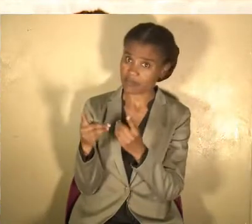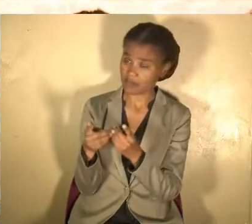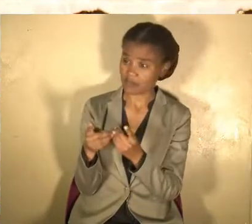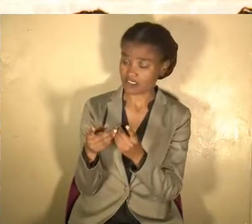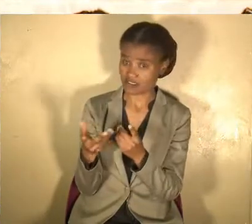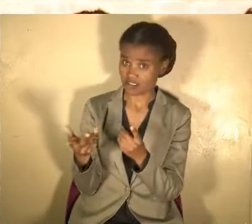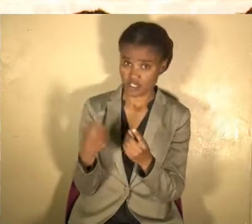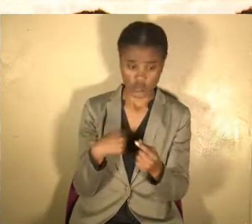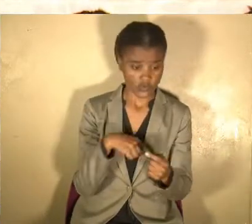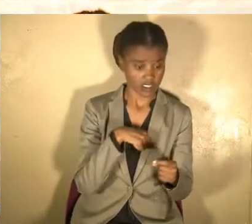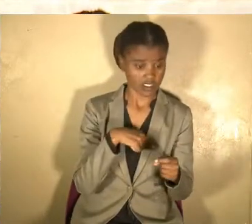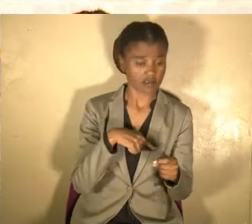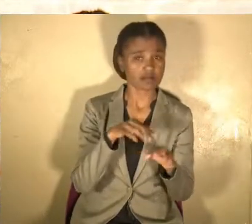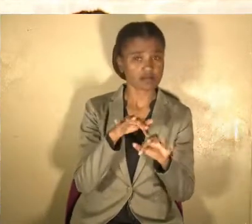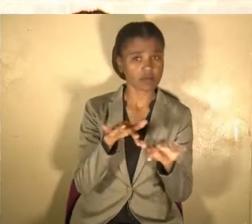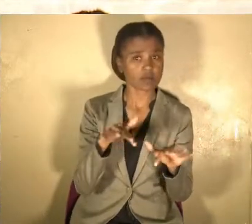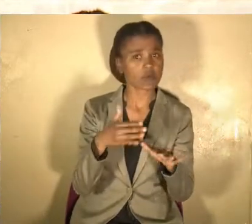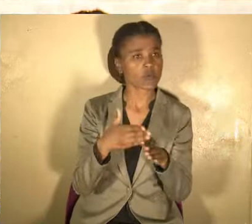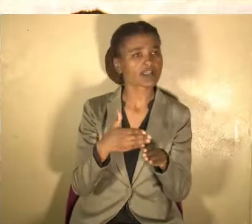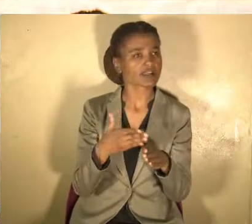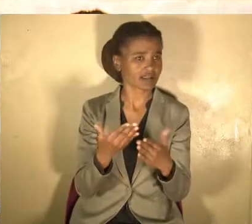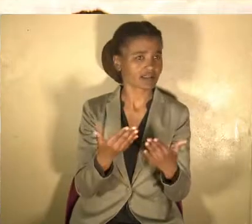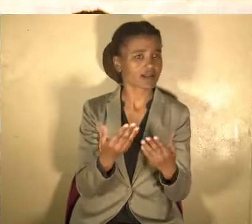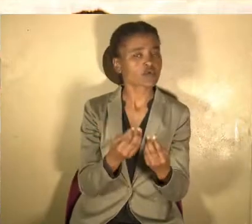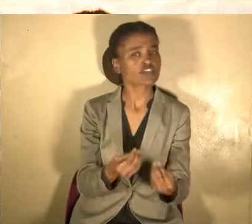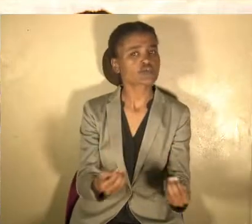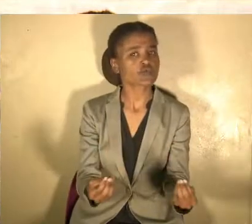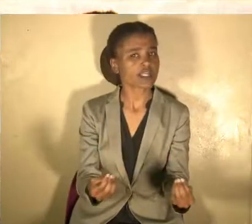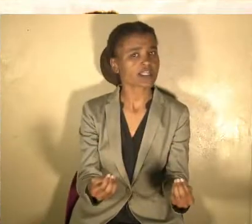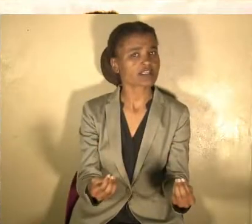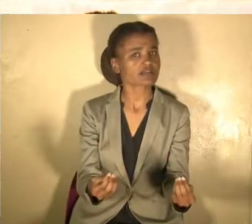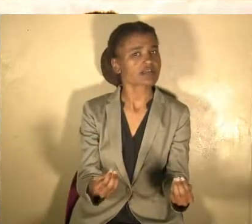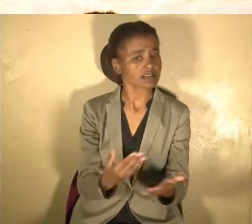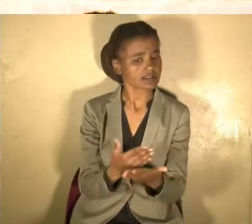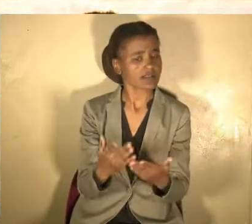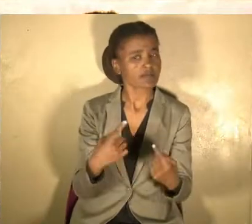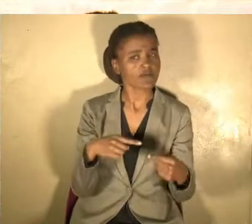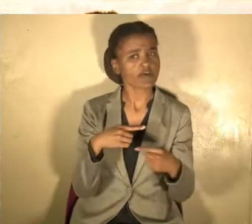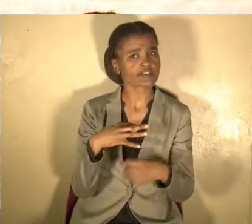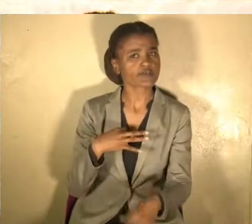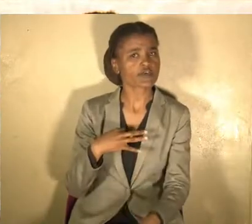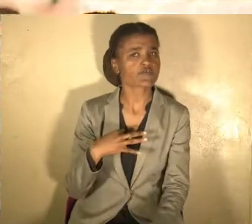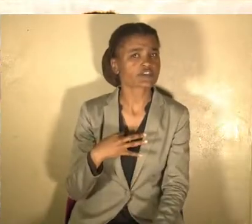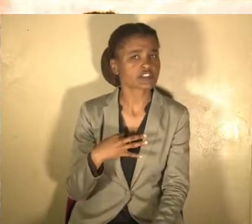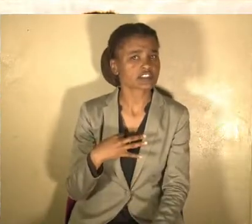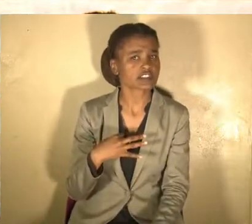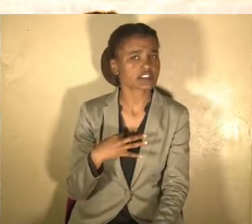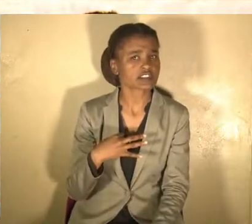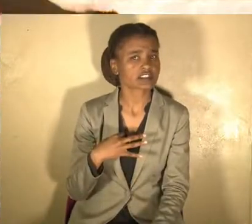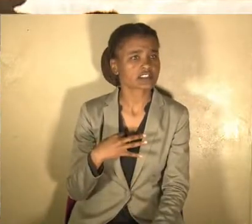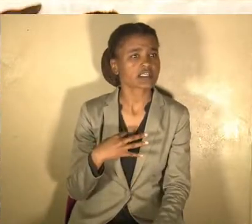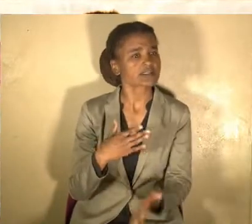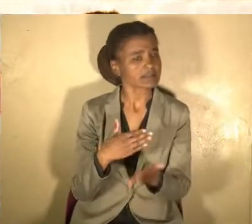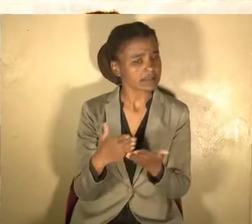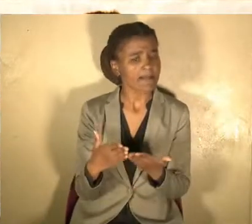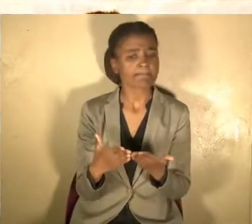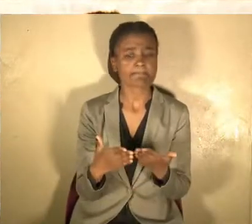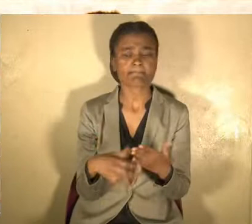batho ba sebetsang ka bana ma questioning e le gore ra volunteer and re so register di organizations tsa rona tse leng di